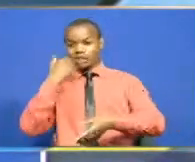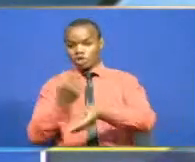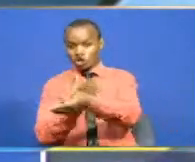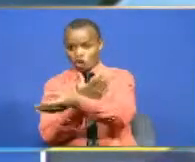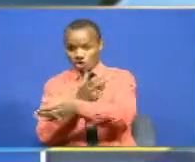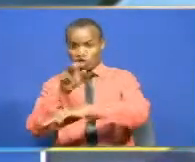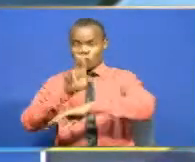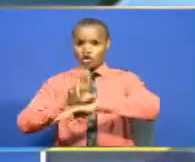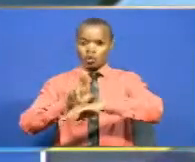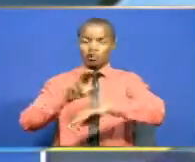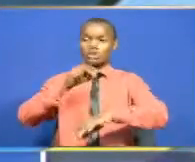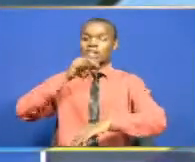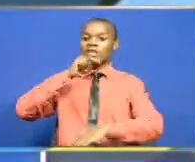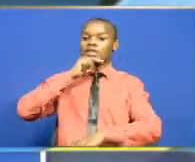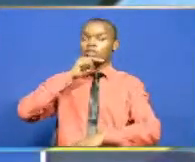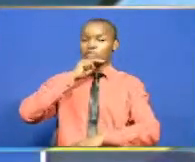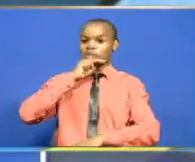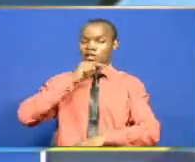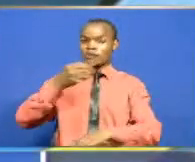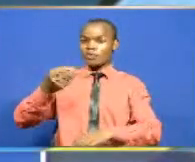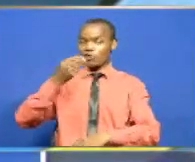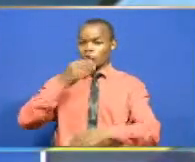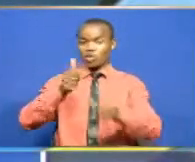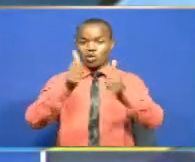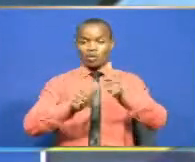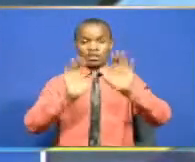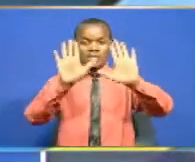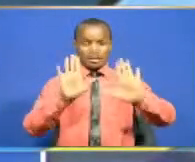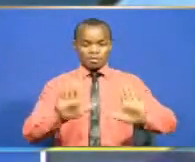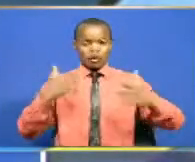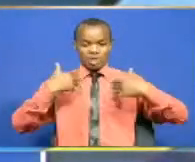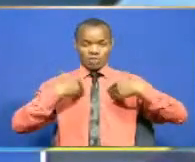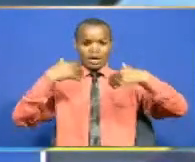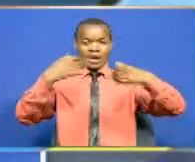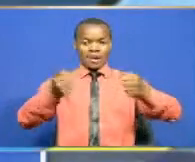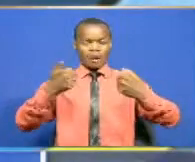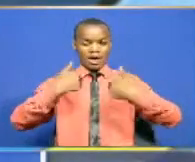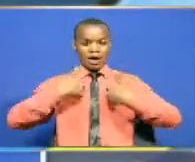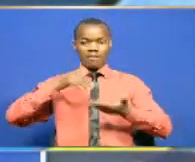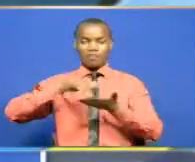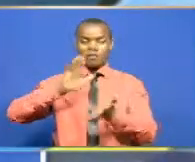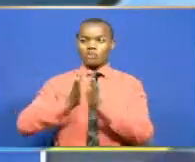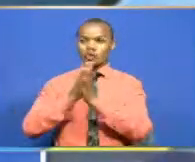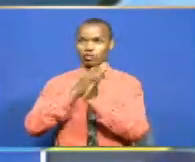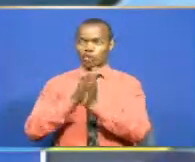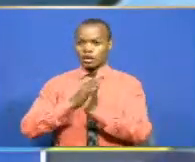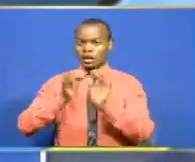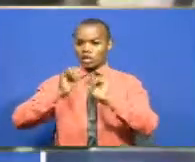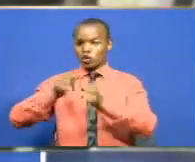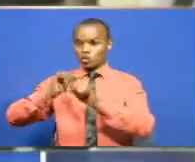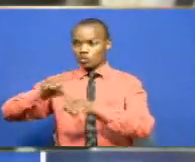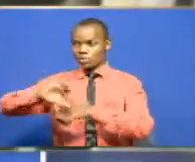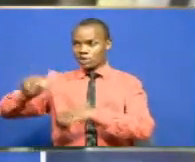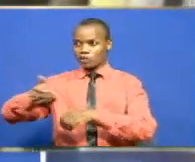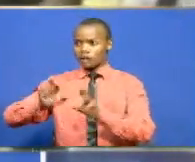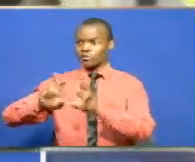food rich in nutrients which are key to human health. These and more stories in newsmaking headlines in the counties.